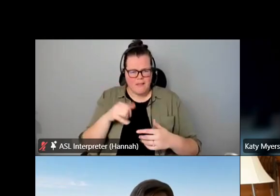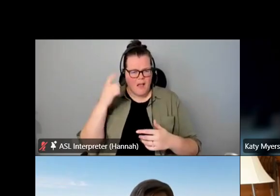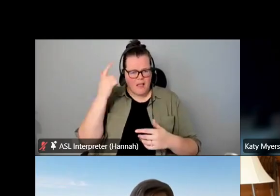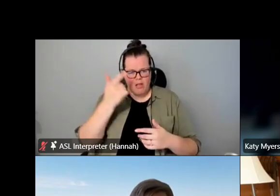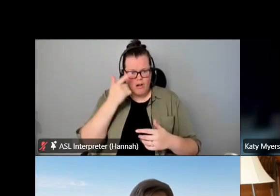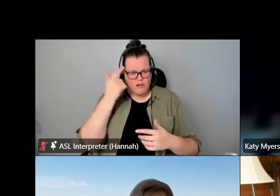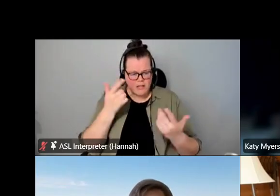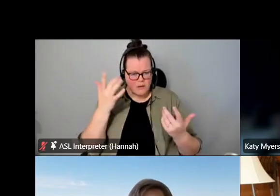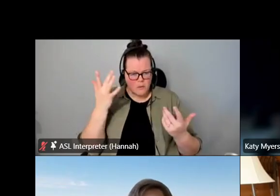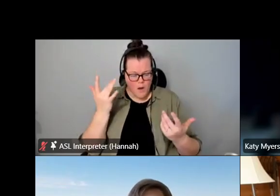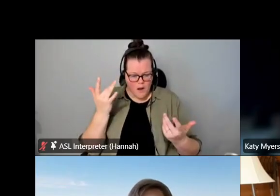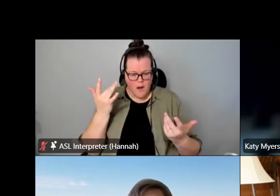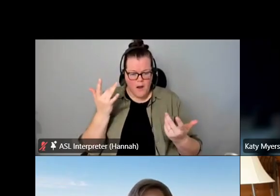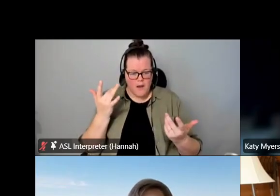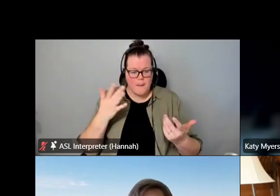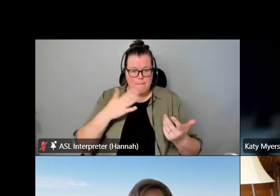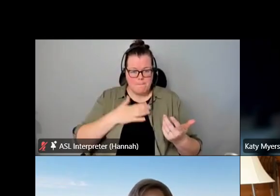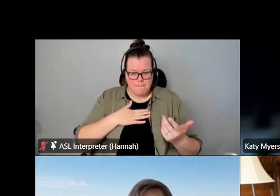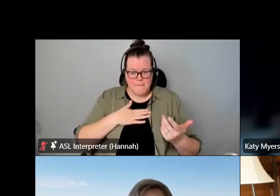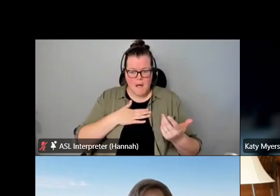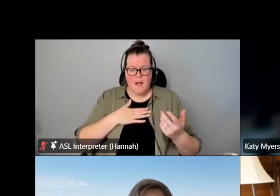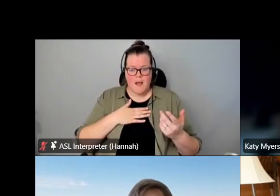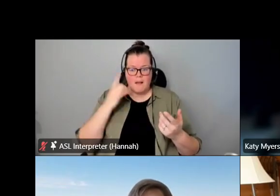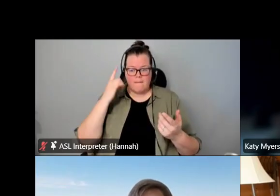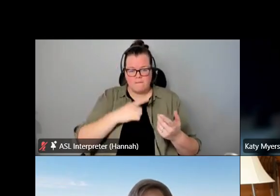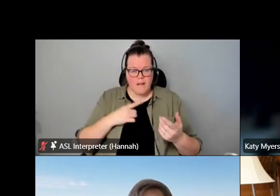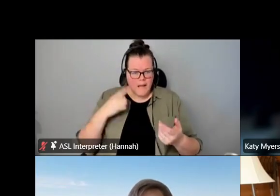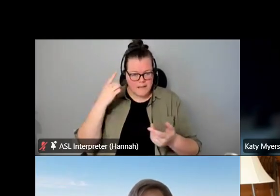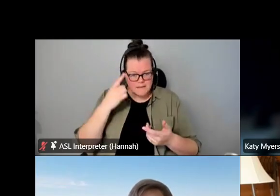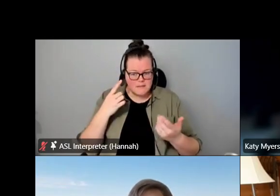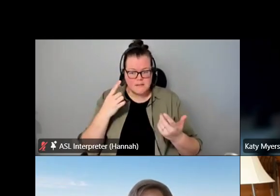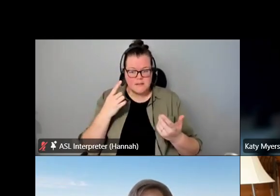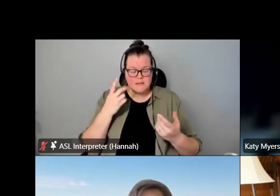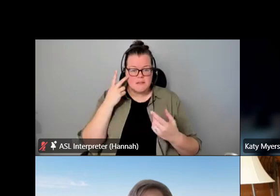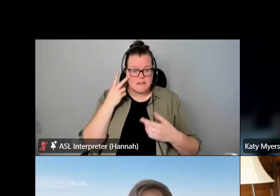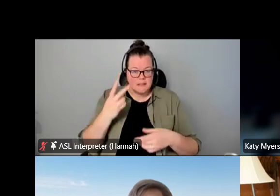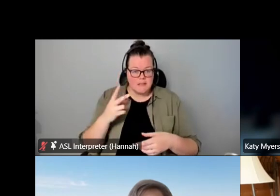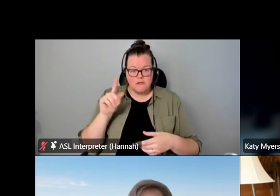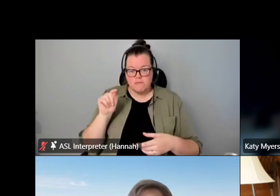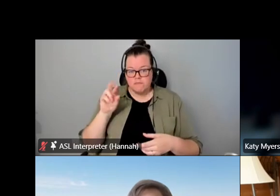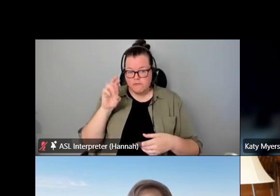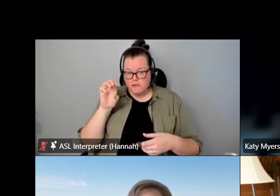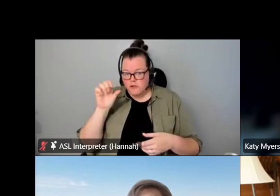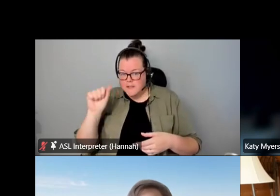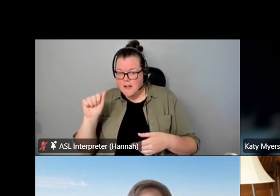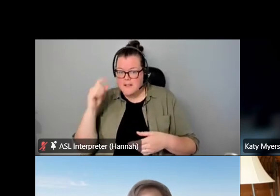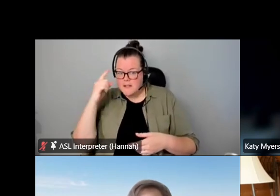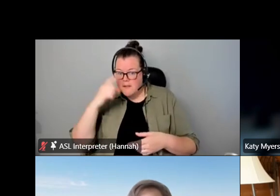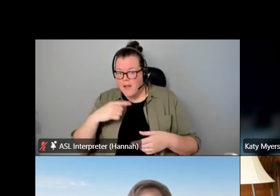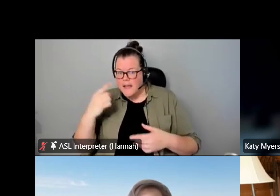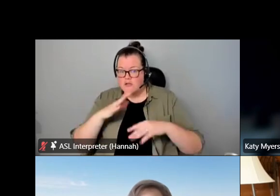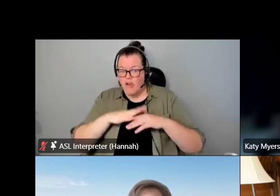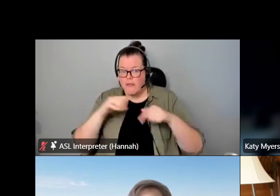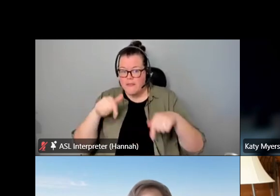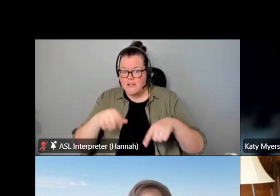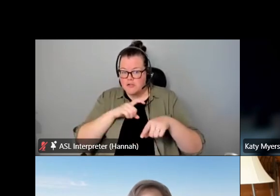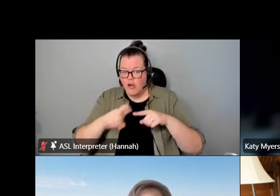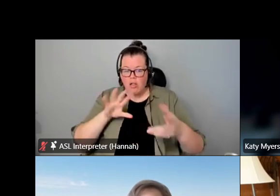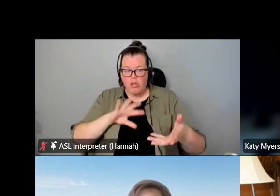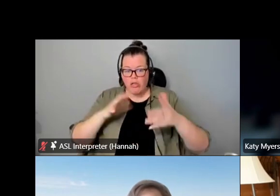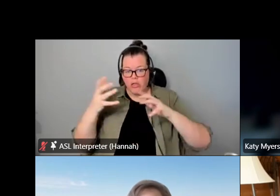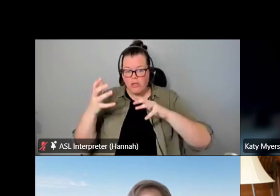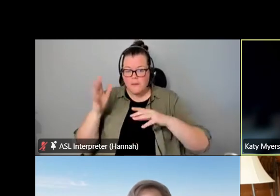to why my seeing Teresa's face on this call would disrupt your doing business.